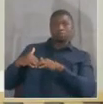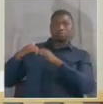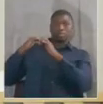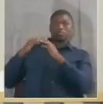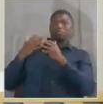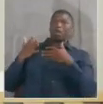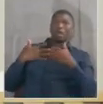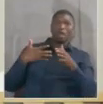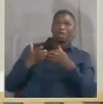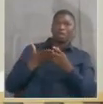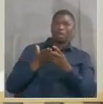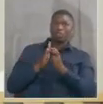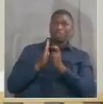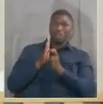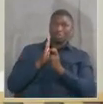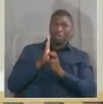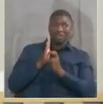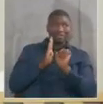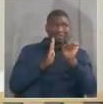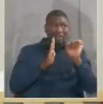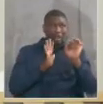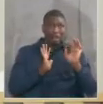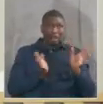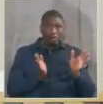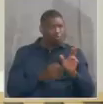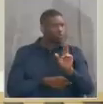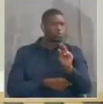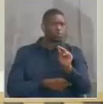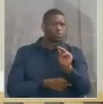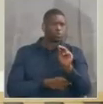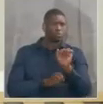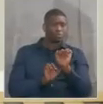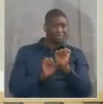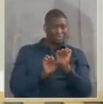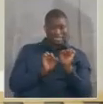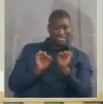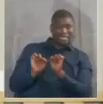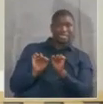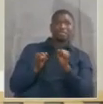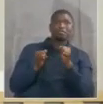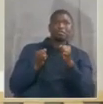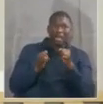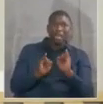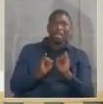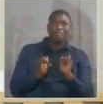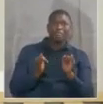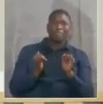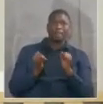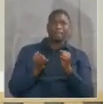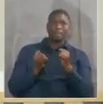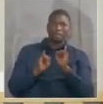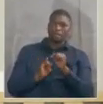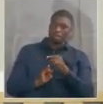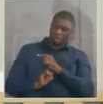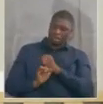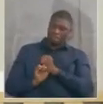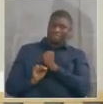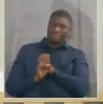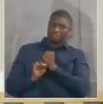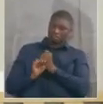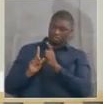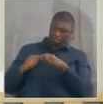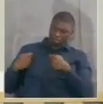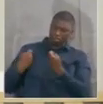or regulations. It was, and it is still one of the task